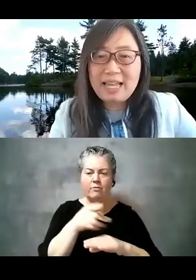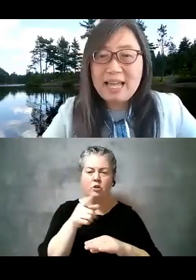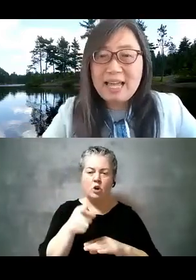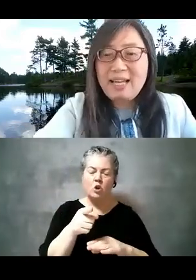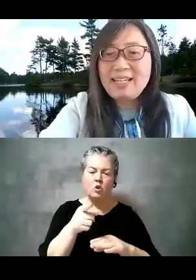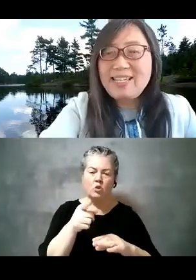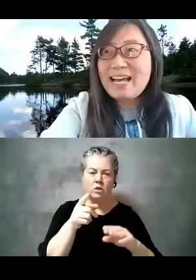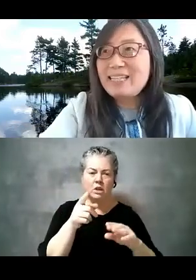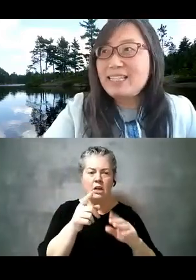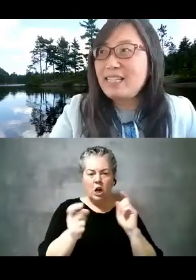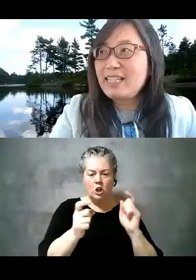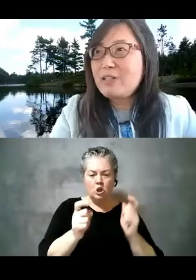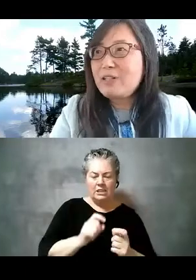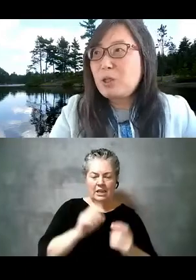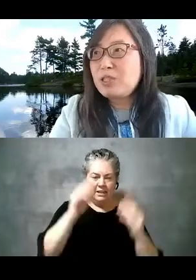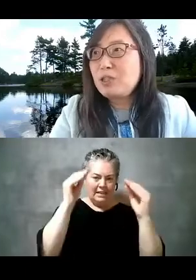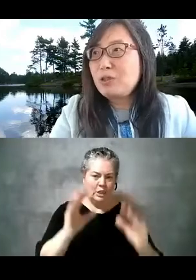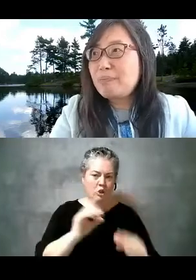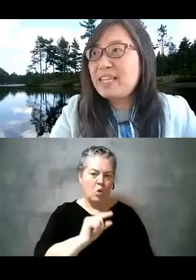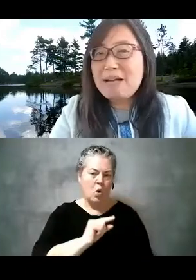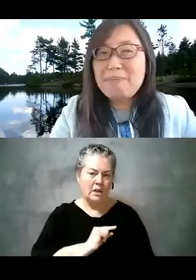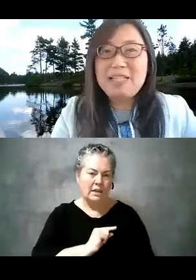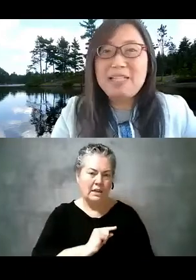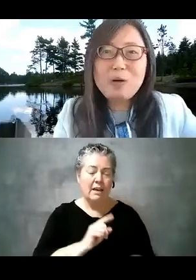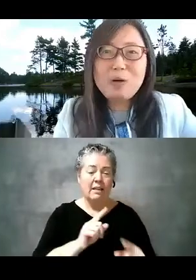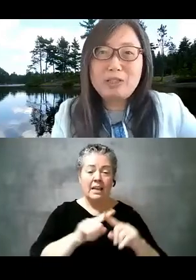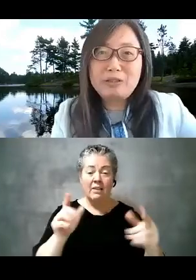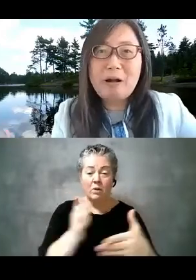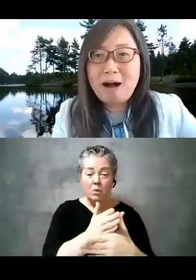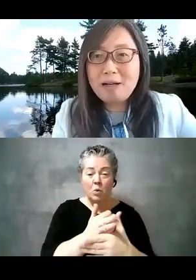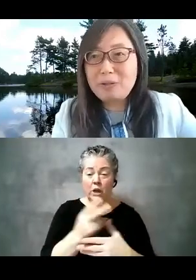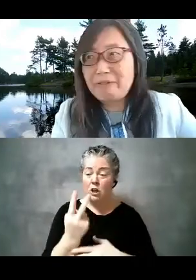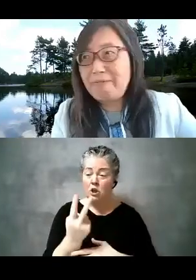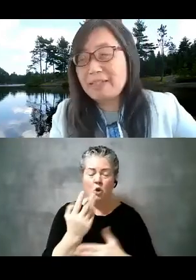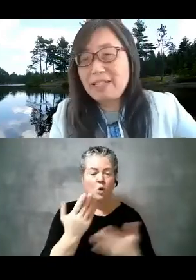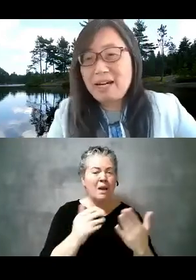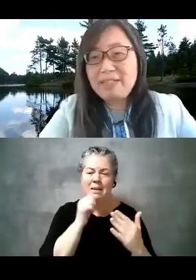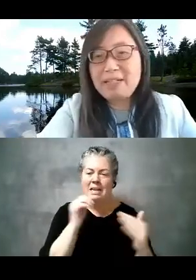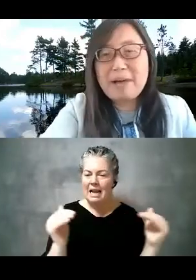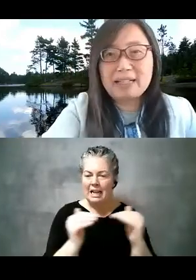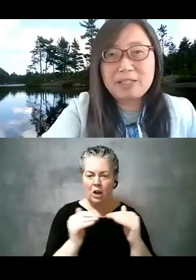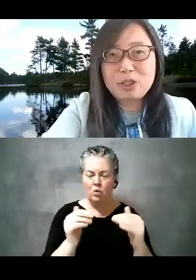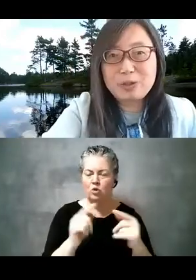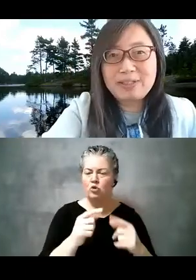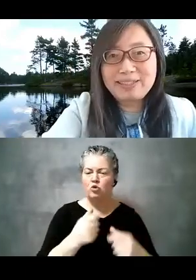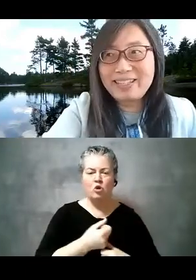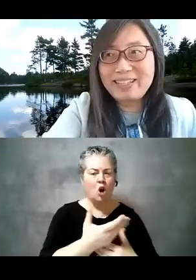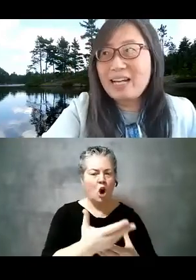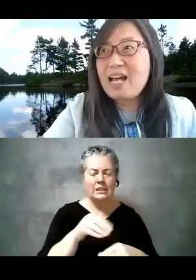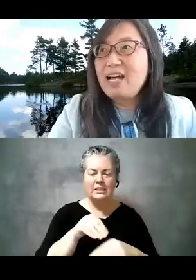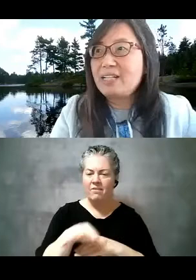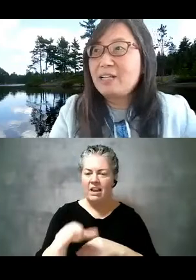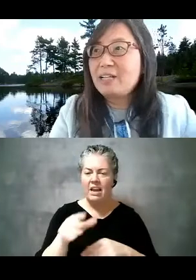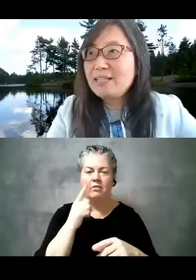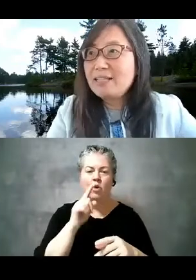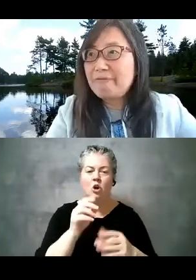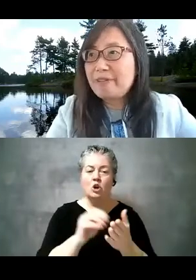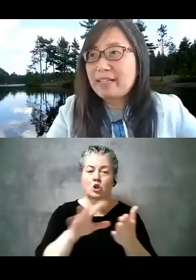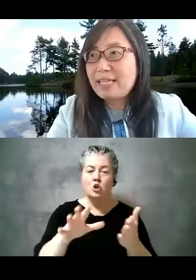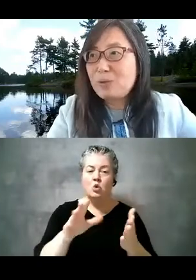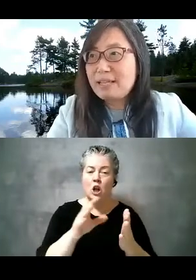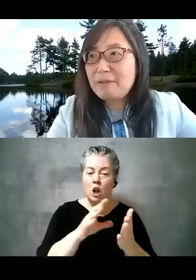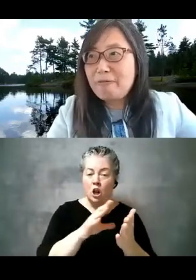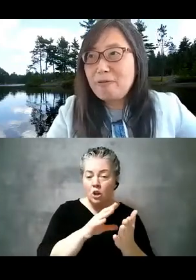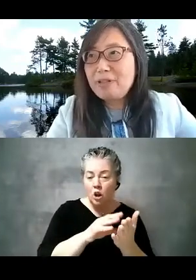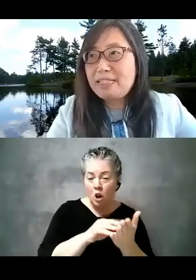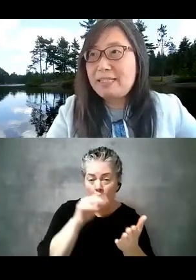quality. Yet the difference between the two may not be equal to the causal effect of the impact on student learning. The causal effect,